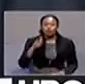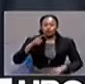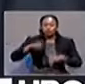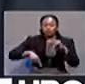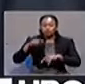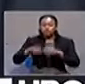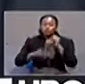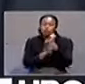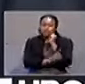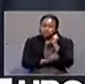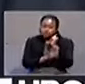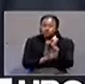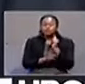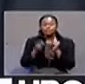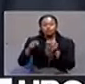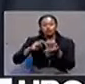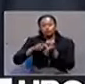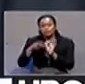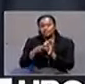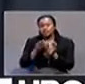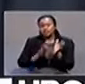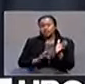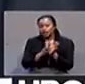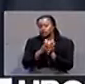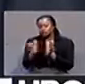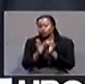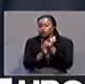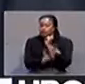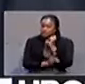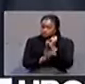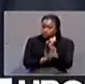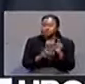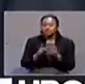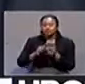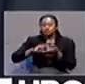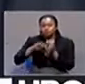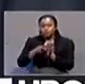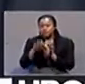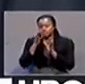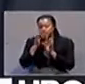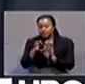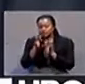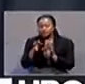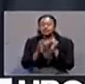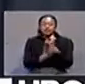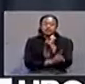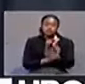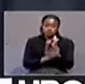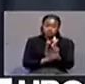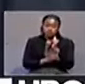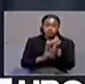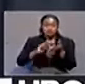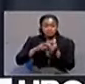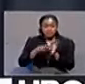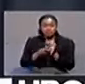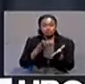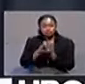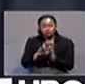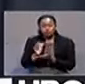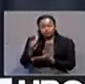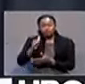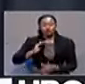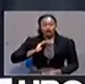District, you mean Nakasongola District, you mean Nakaseke District. So he was our pioneer